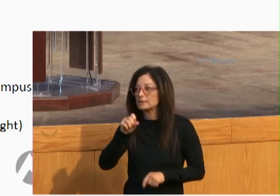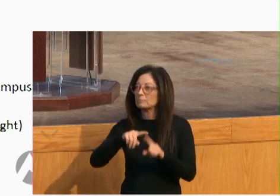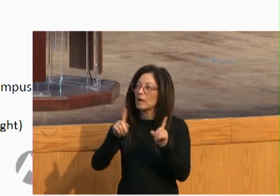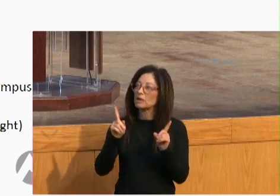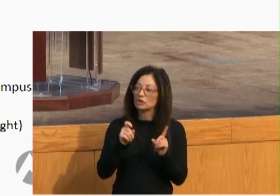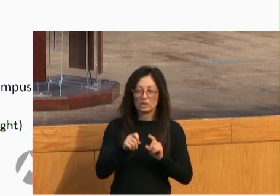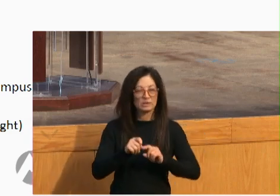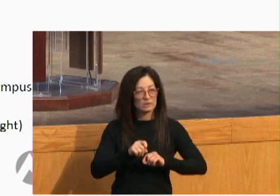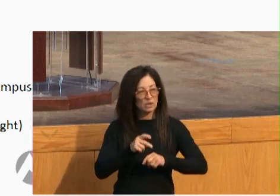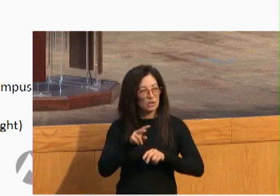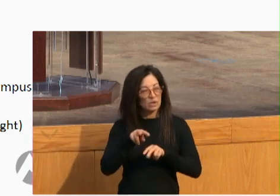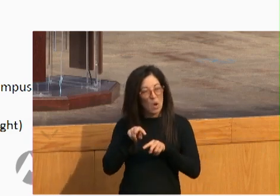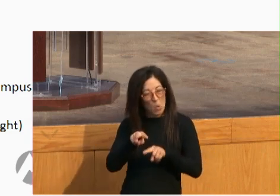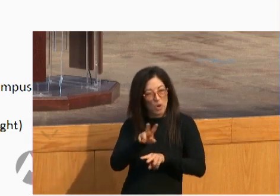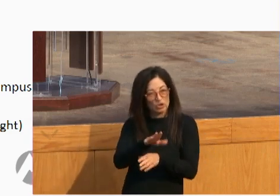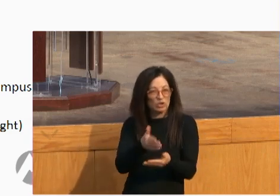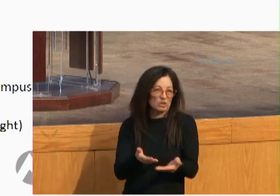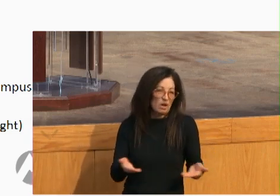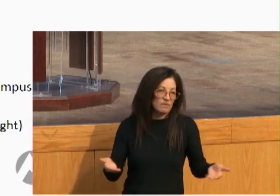just watch your stuff.